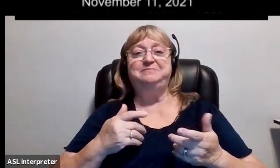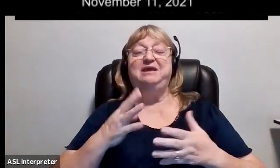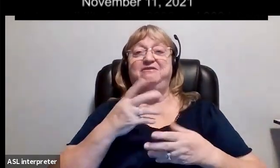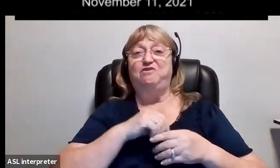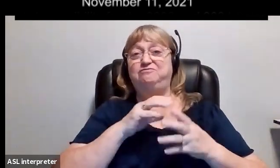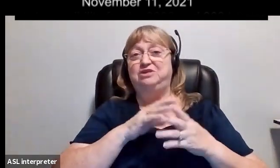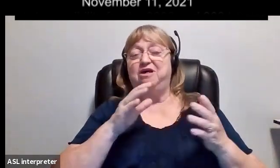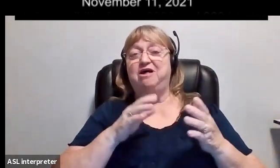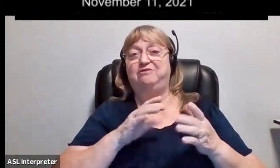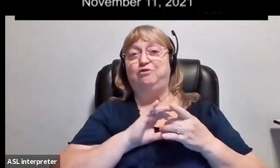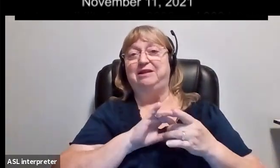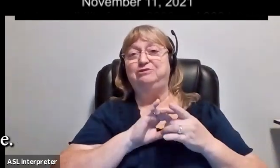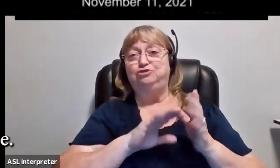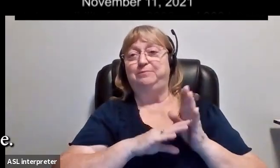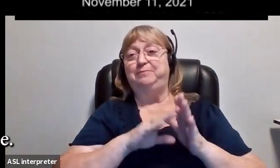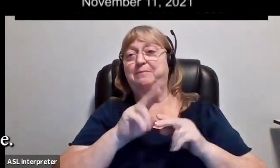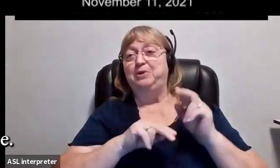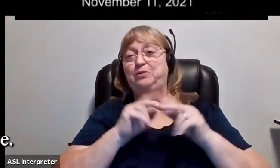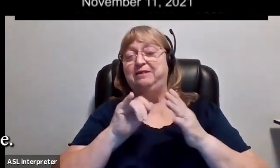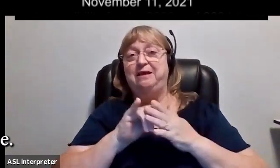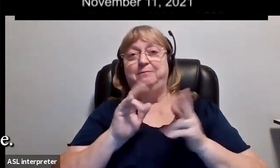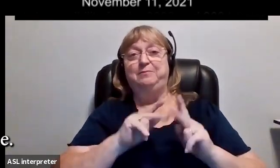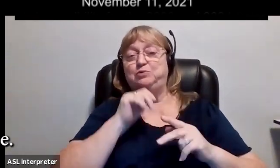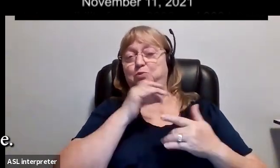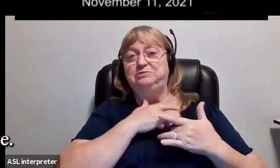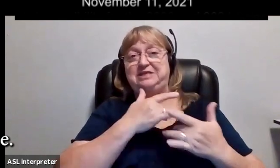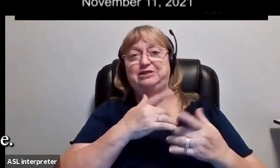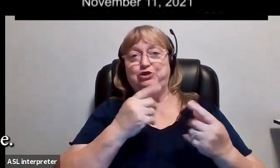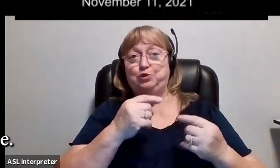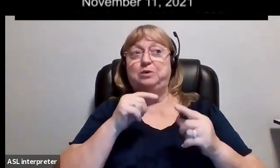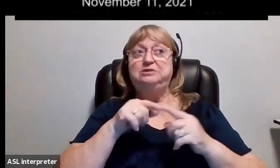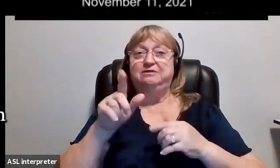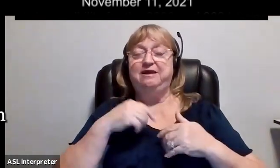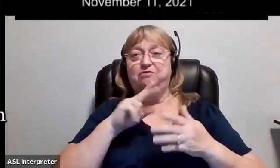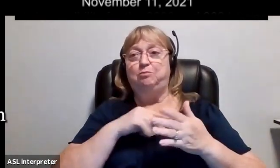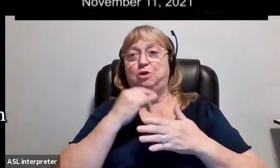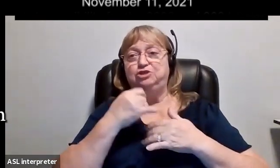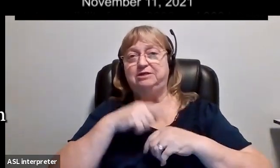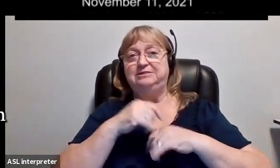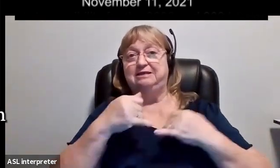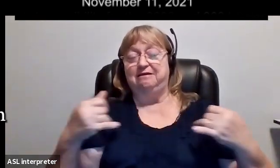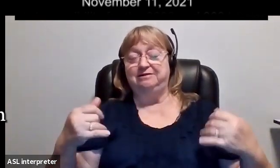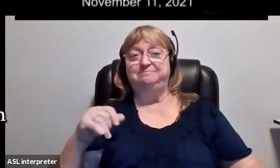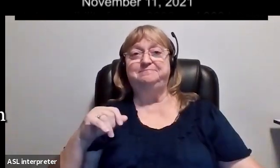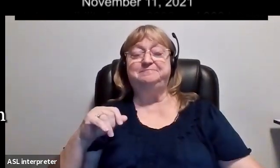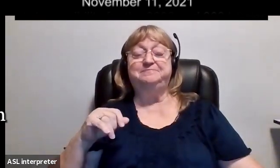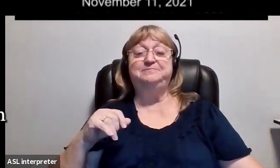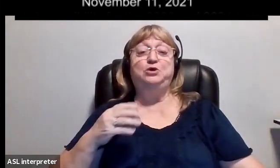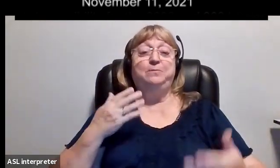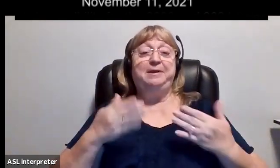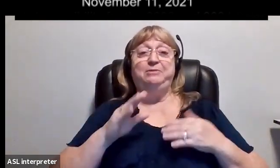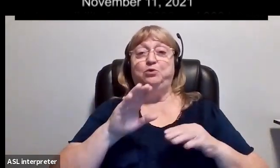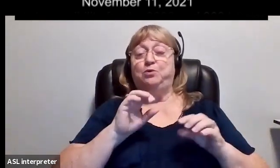lot of relationship building that people don't tend to do until they've got a project deadline. So it may be that the organization hasn't